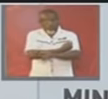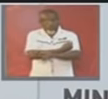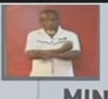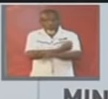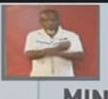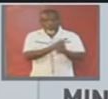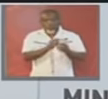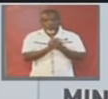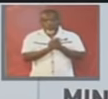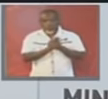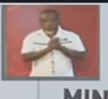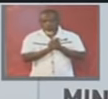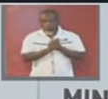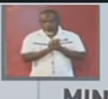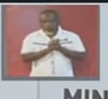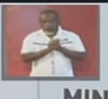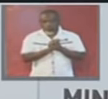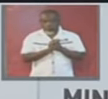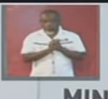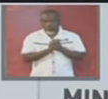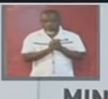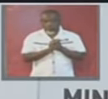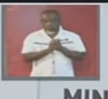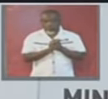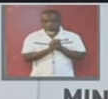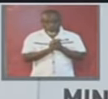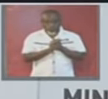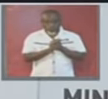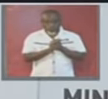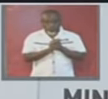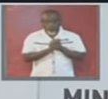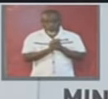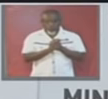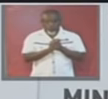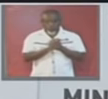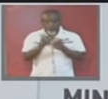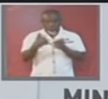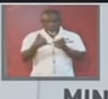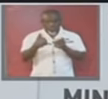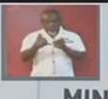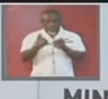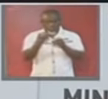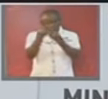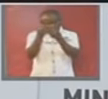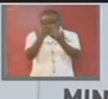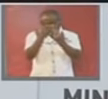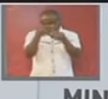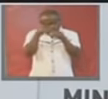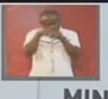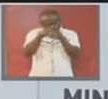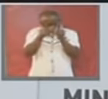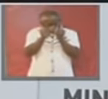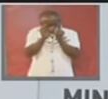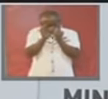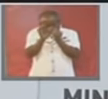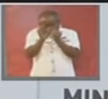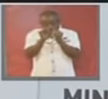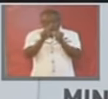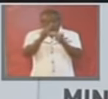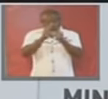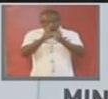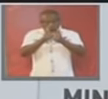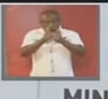ingredient called the messenger RNA, it contains genetic instructions for the coronus protein, which